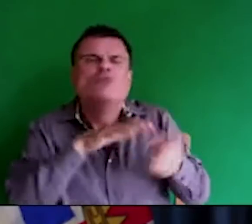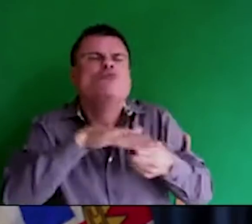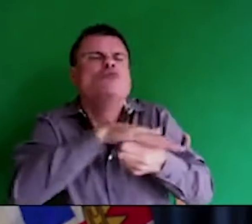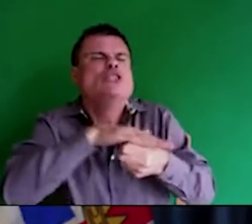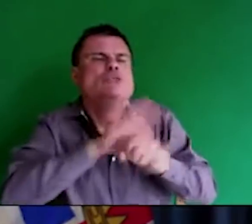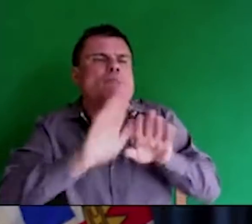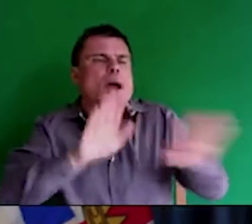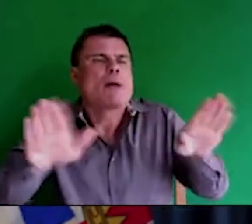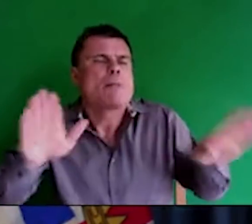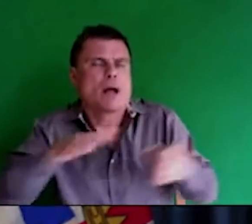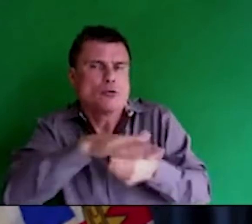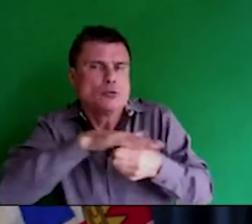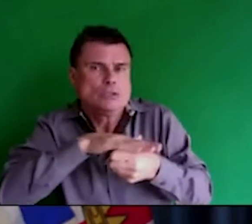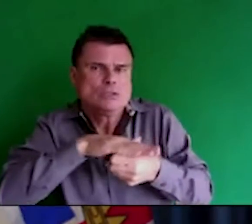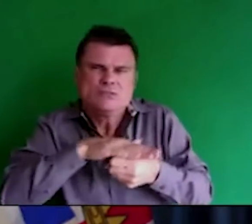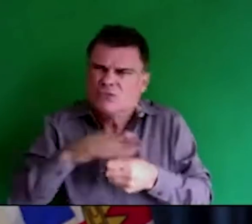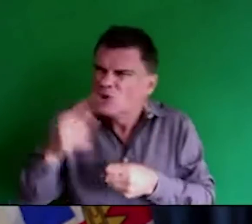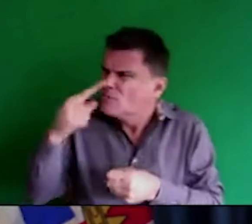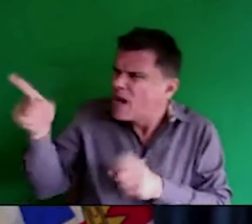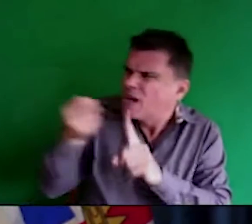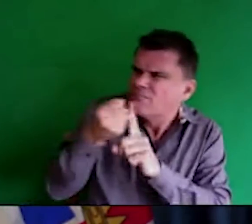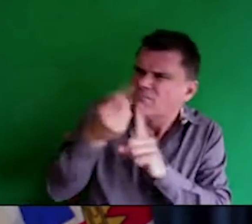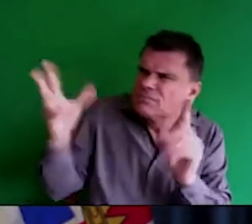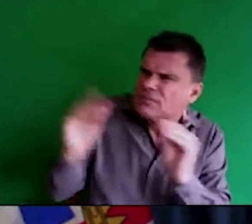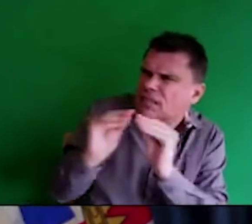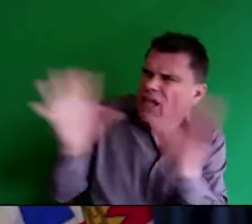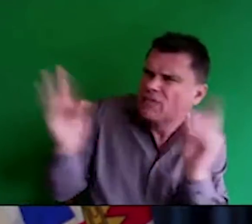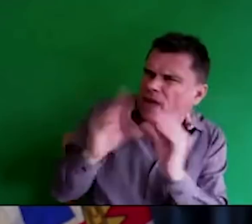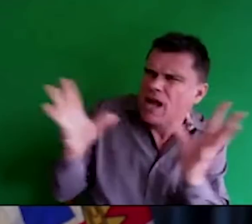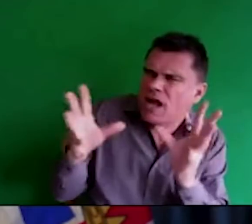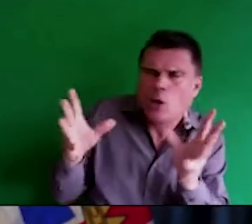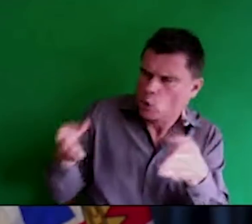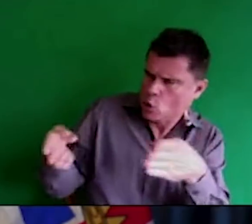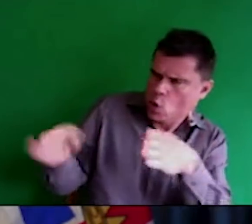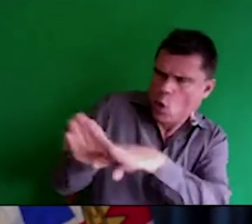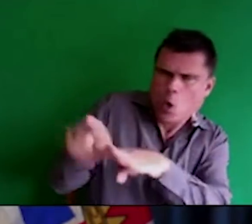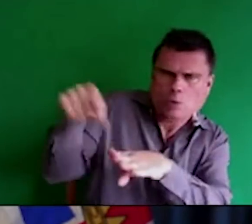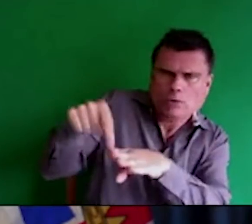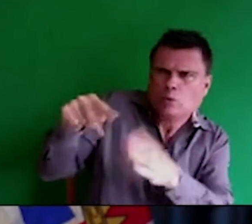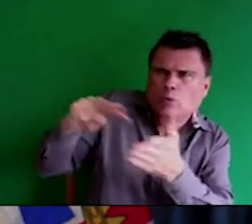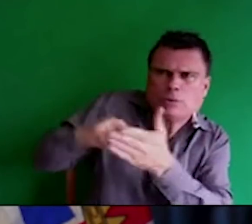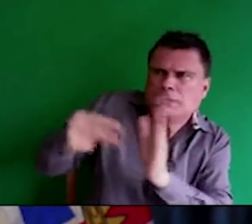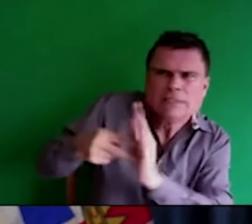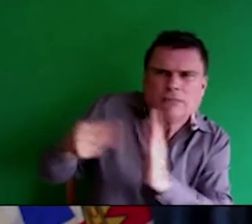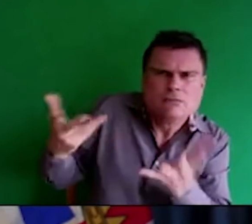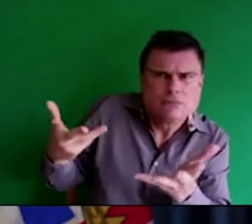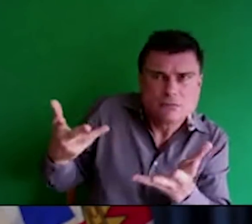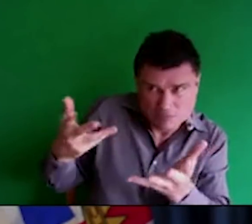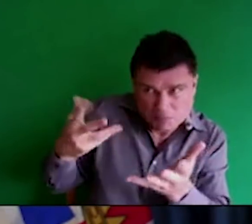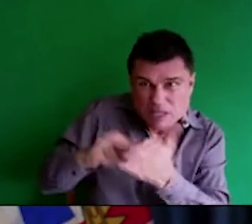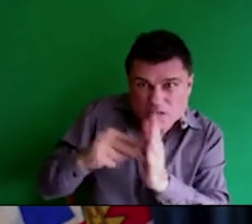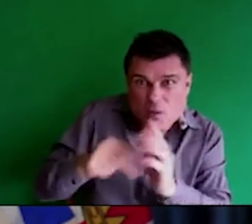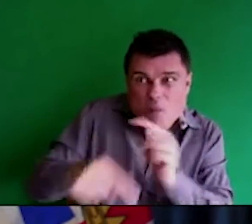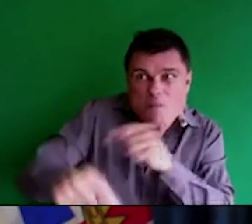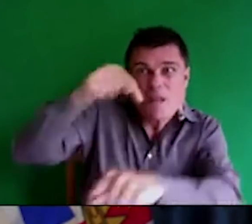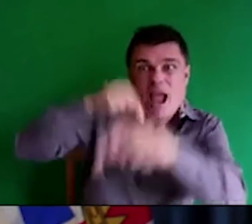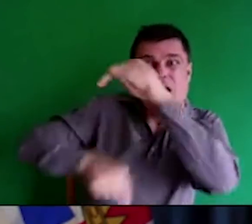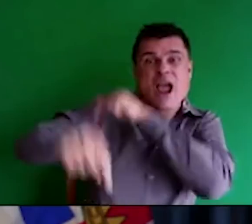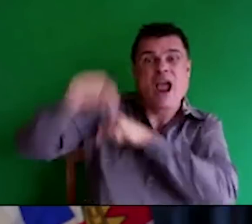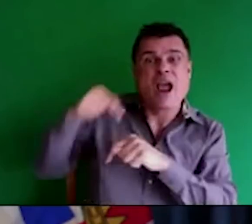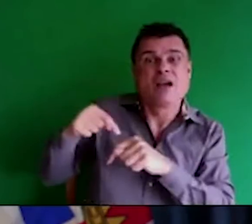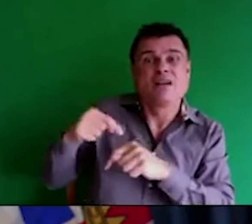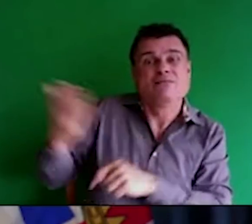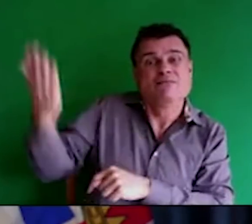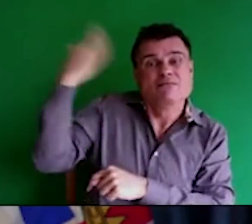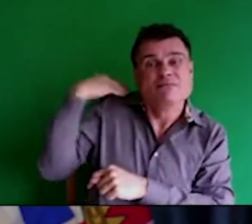if you talk a little bit more about what potentially is at stake. Would it be returning to stage 1 restrictions, which essentially was a